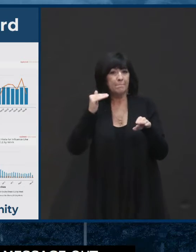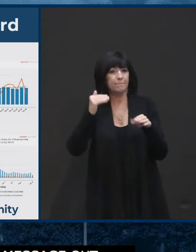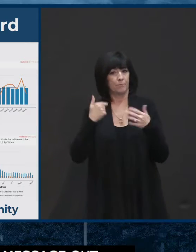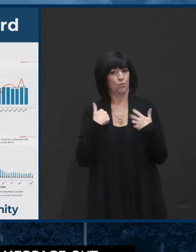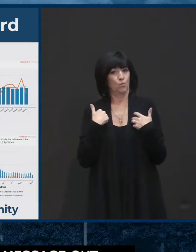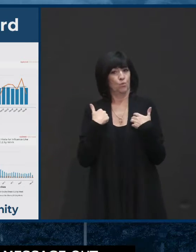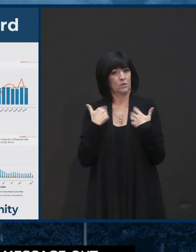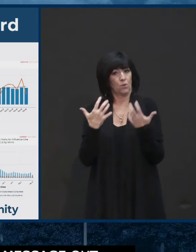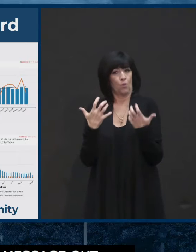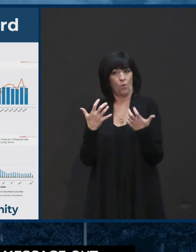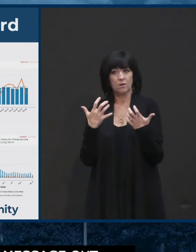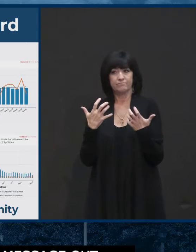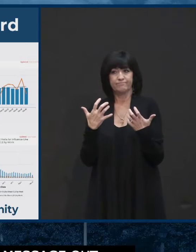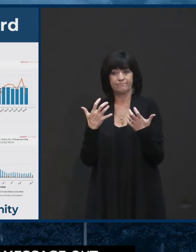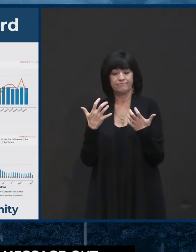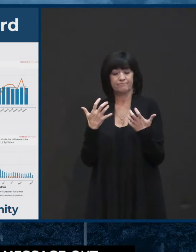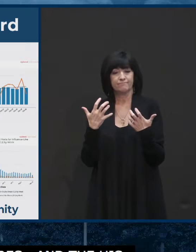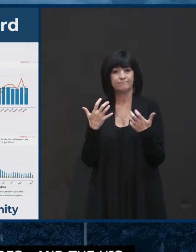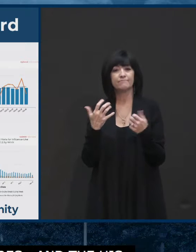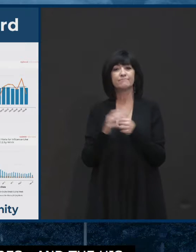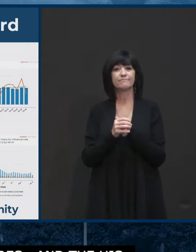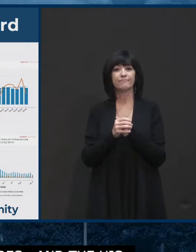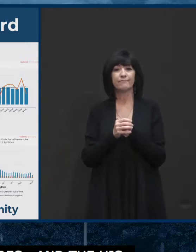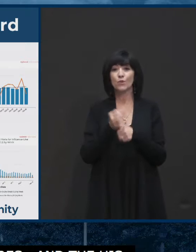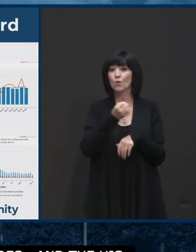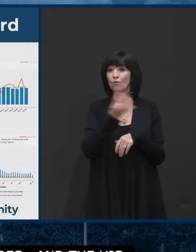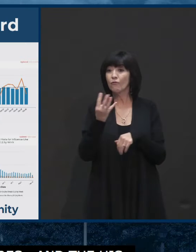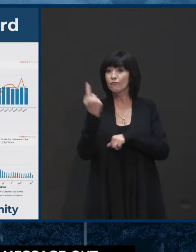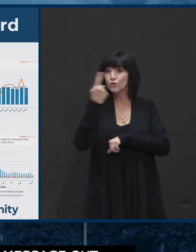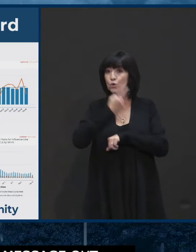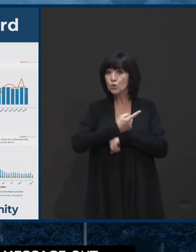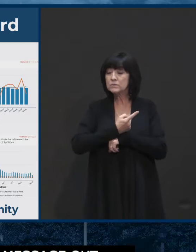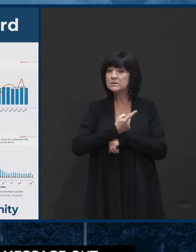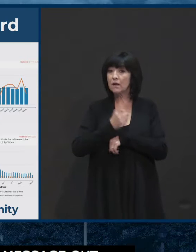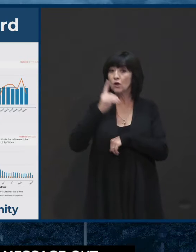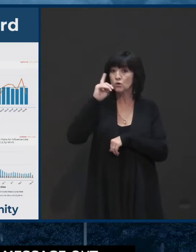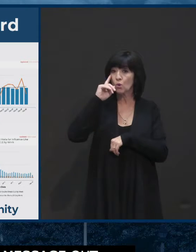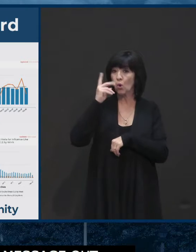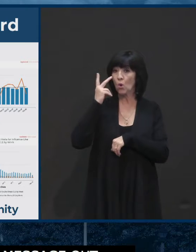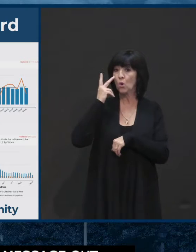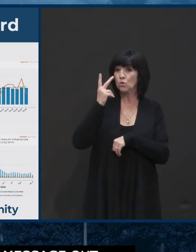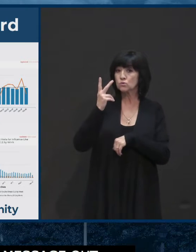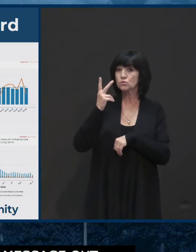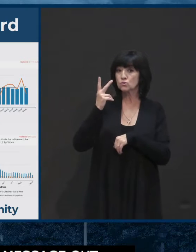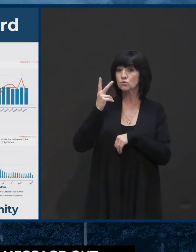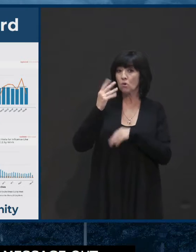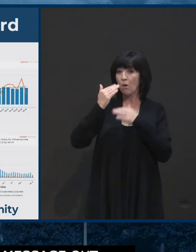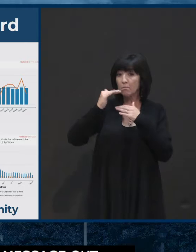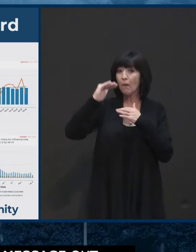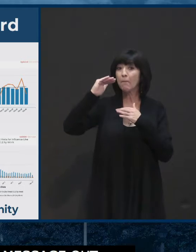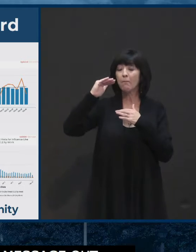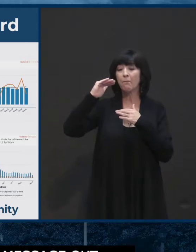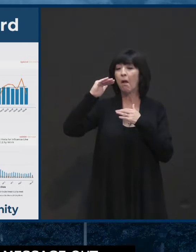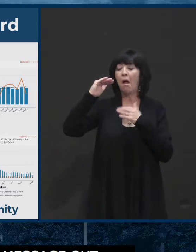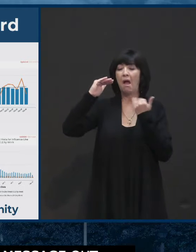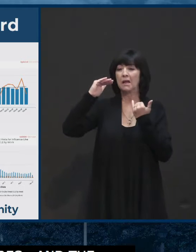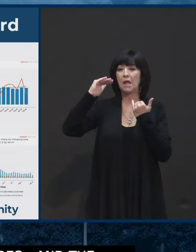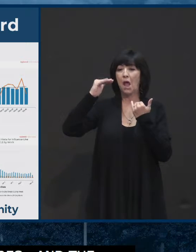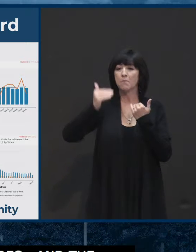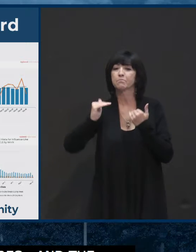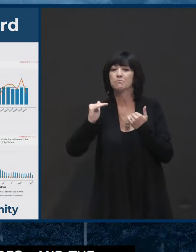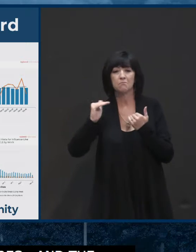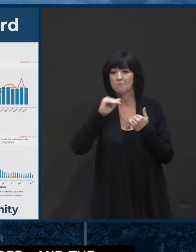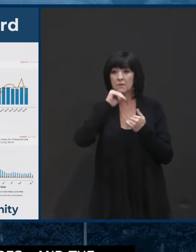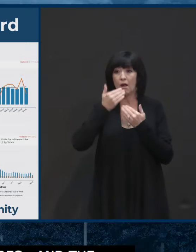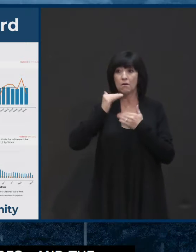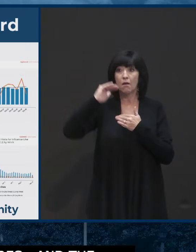had been above 100 there for a couple days, not increasing on any dramatic trend. As we talked